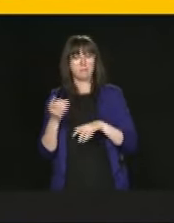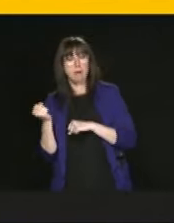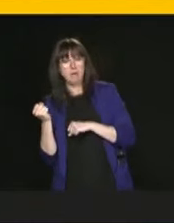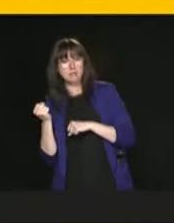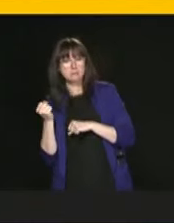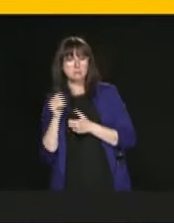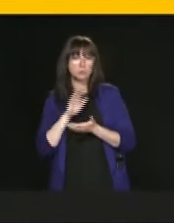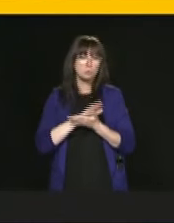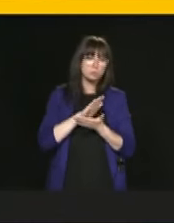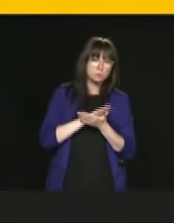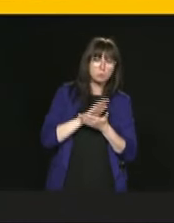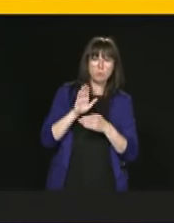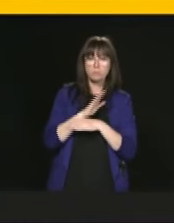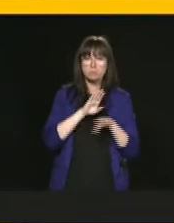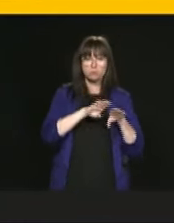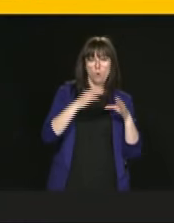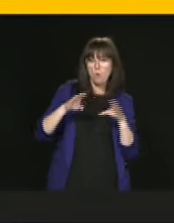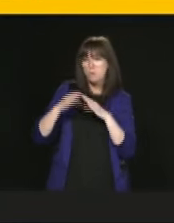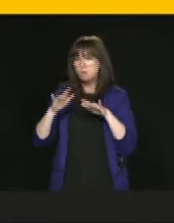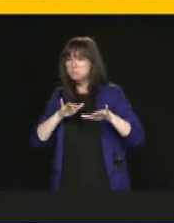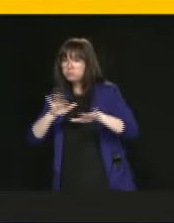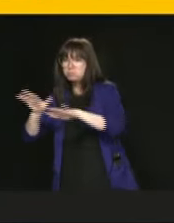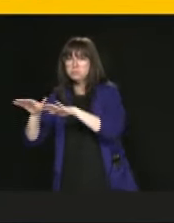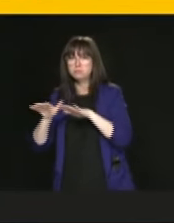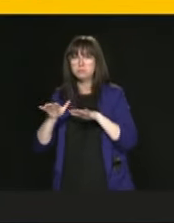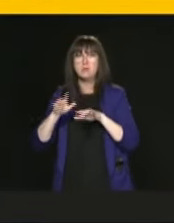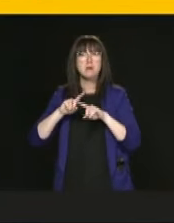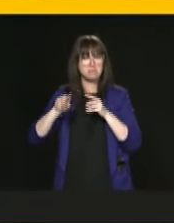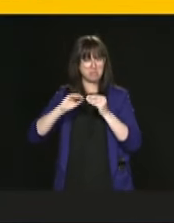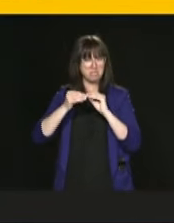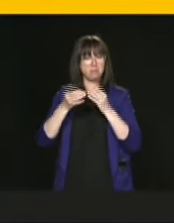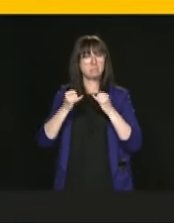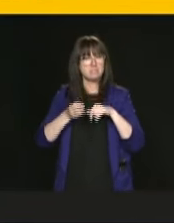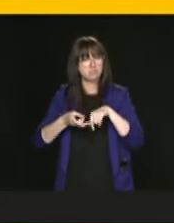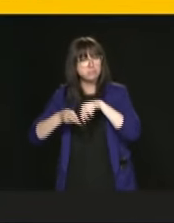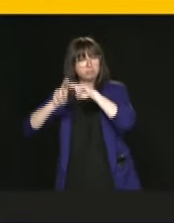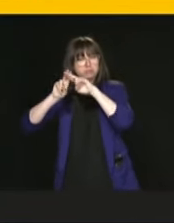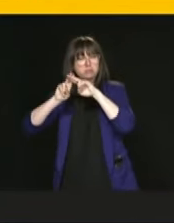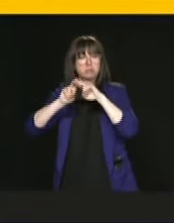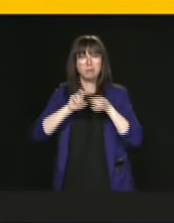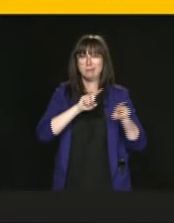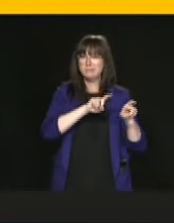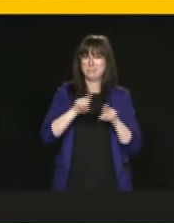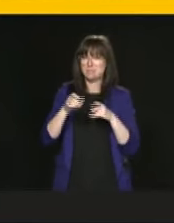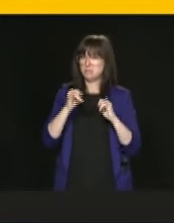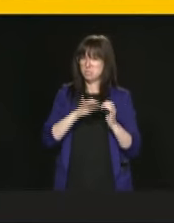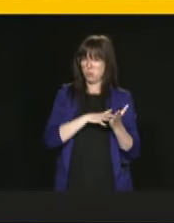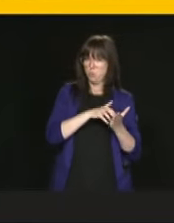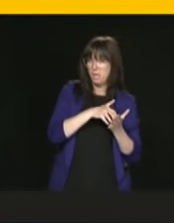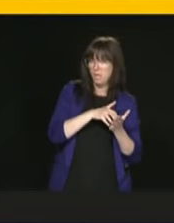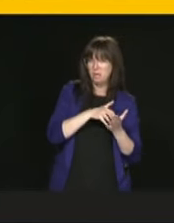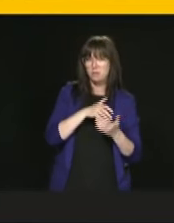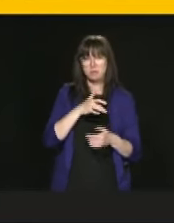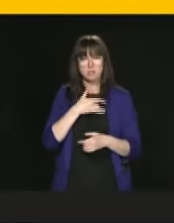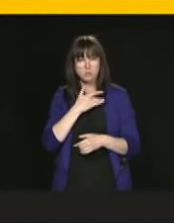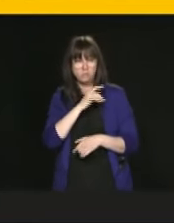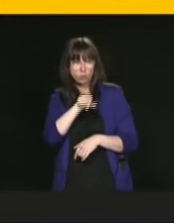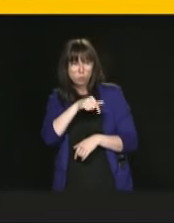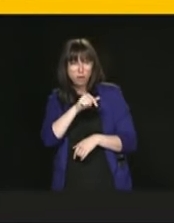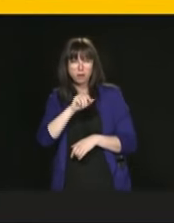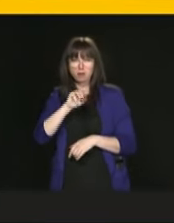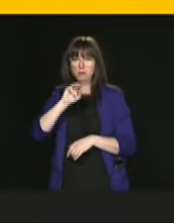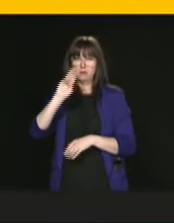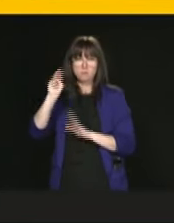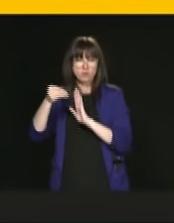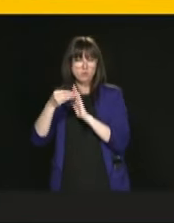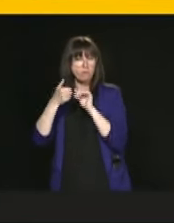cases seems to be still increasing, testing is not up to par. Do you feel Montreal and Quebec is following the federal guidelines right now for deconfining, and